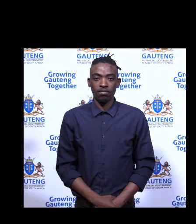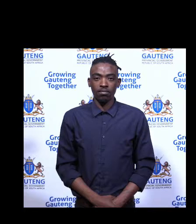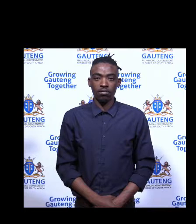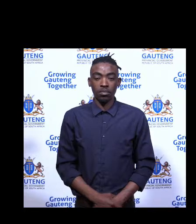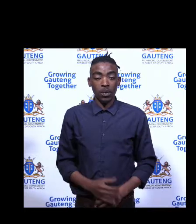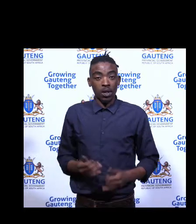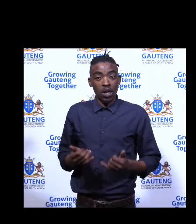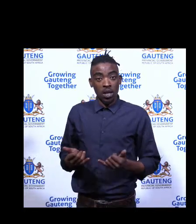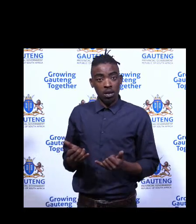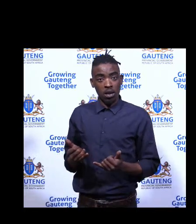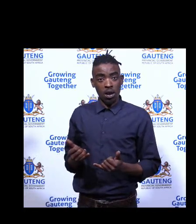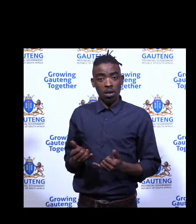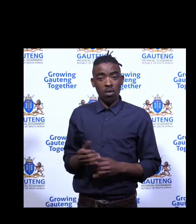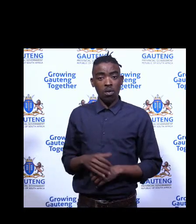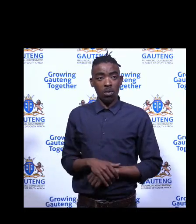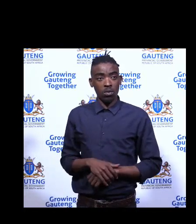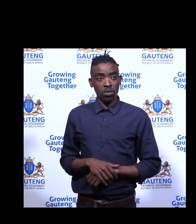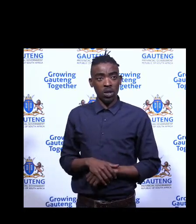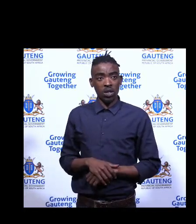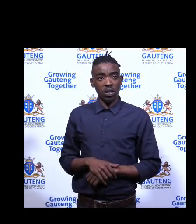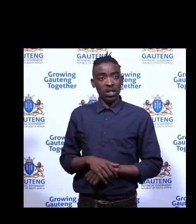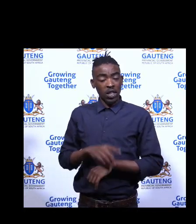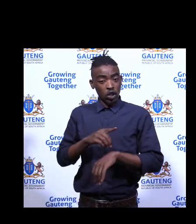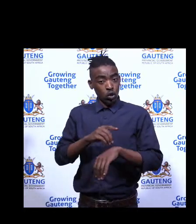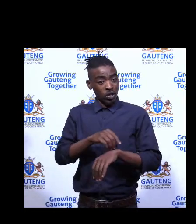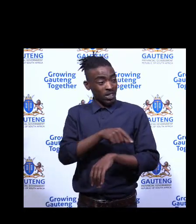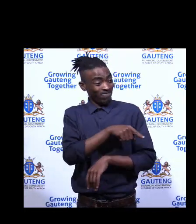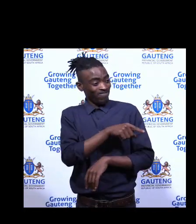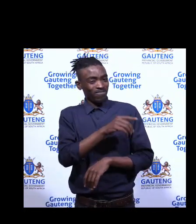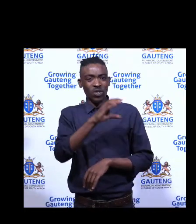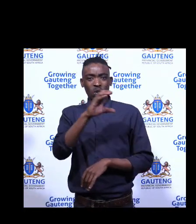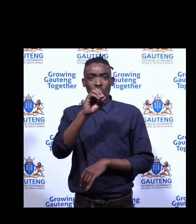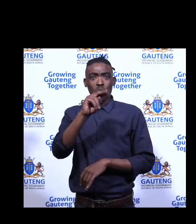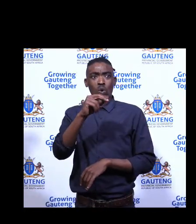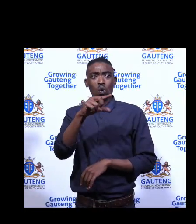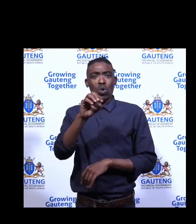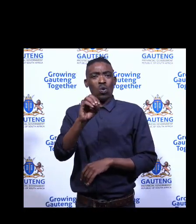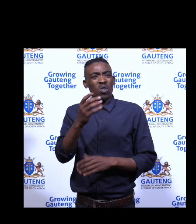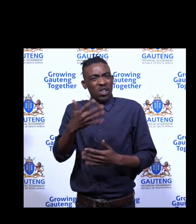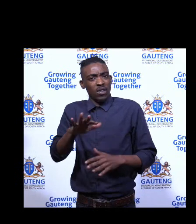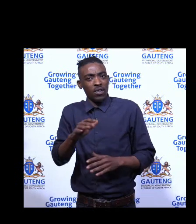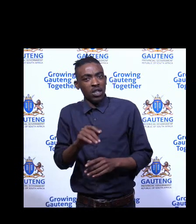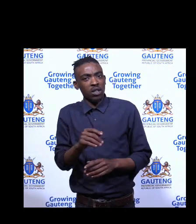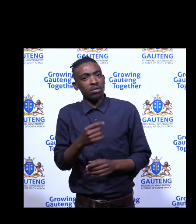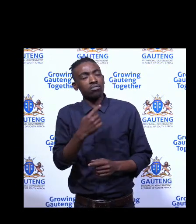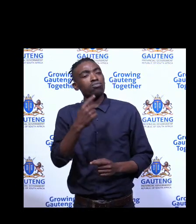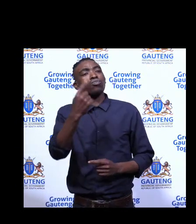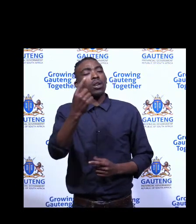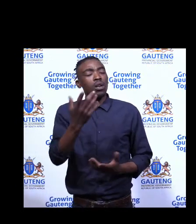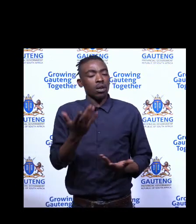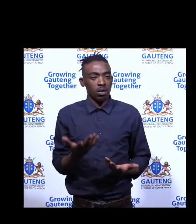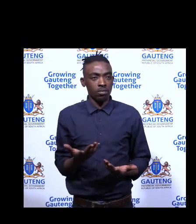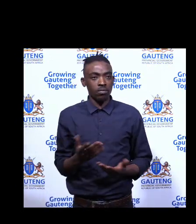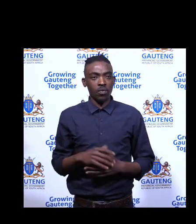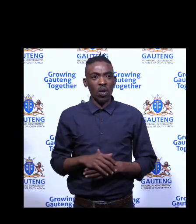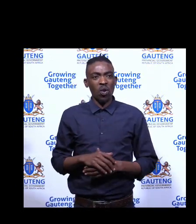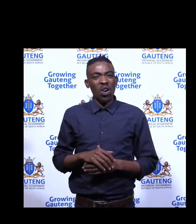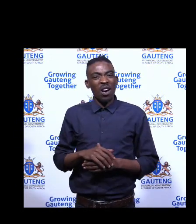Now, the question that Dr. Kawonga raised, which is an important one in terms of Policy making is that what